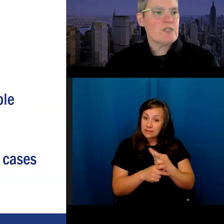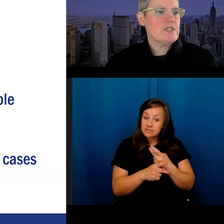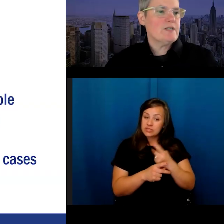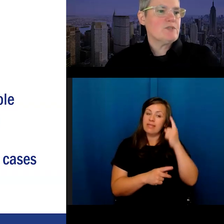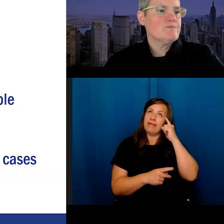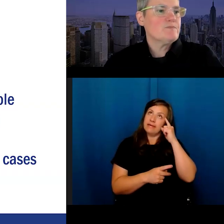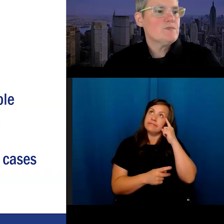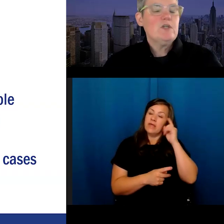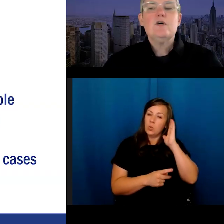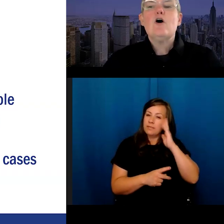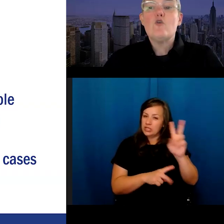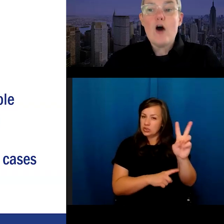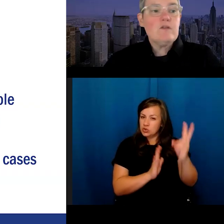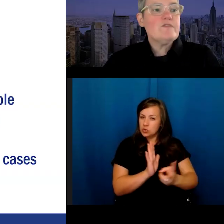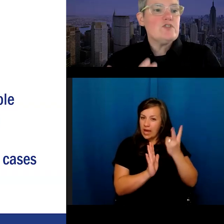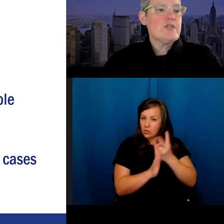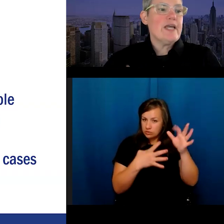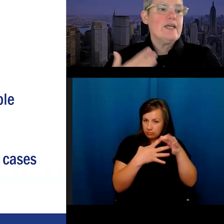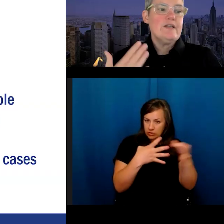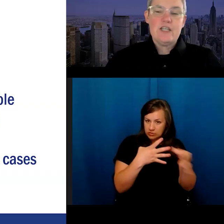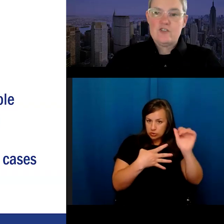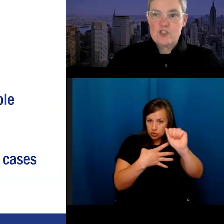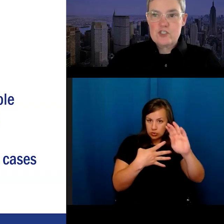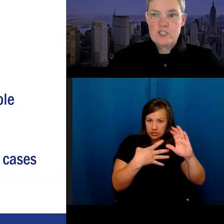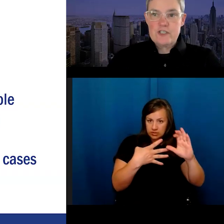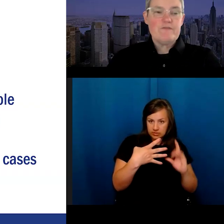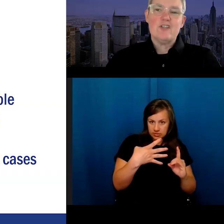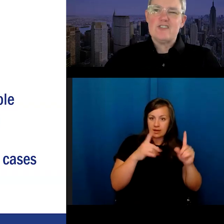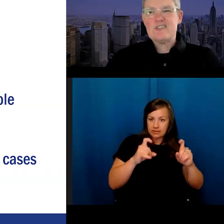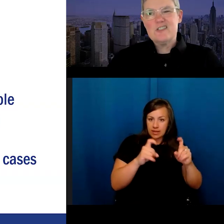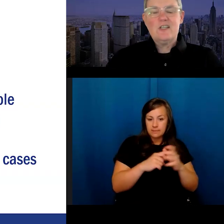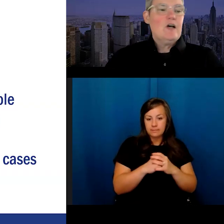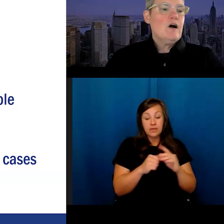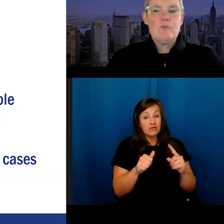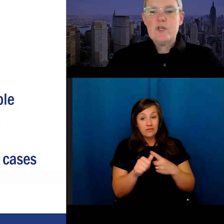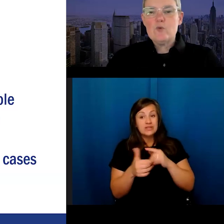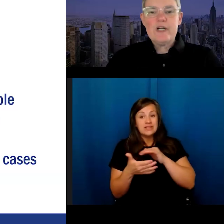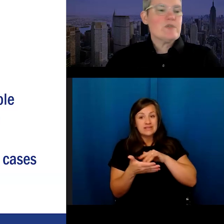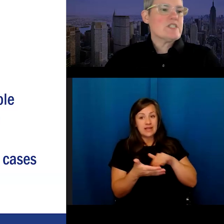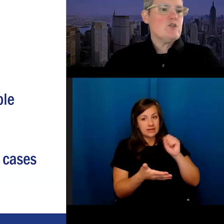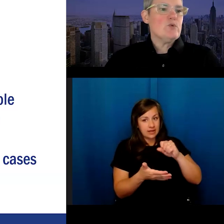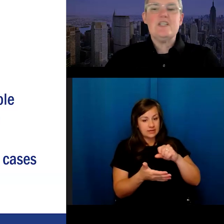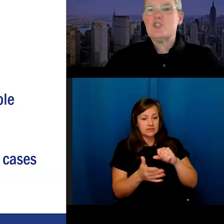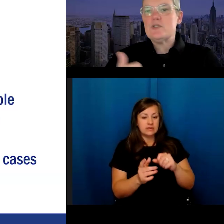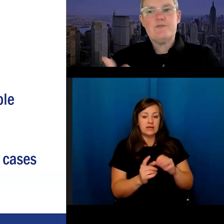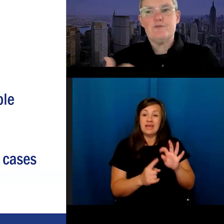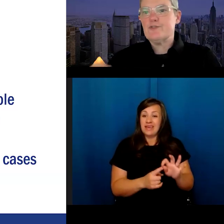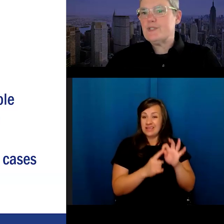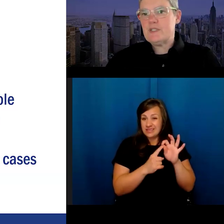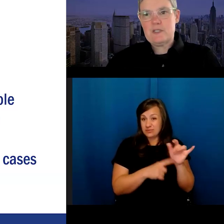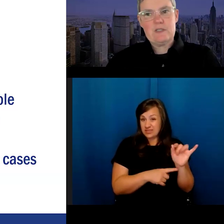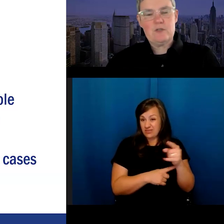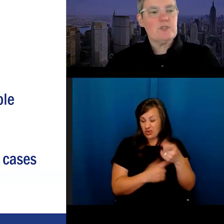multiple choice exams. On all of these, you can and should study first. The only one I would say you wouldn't need to is